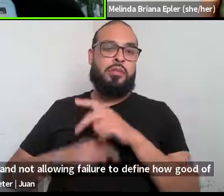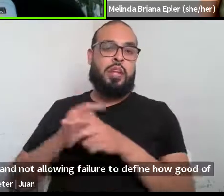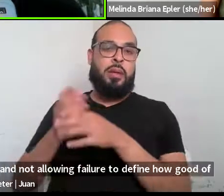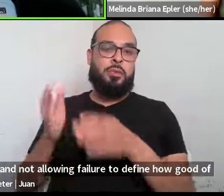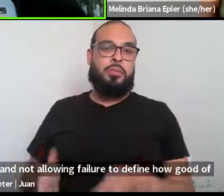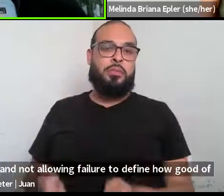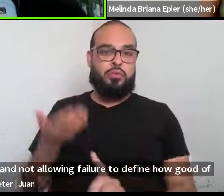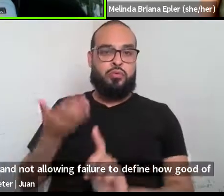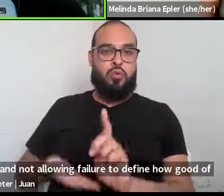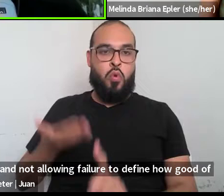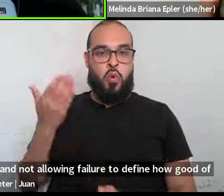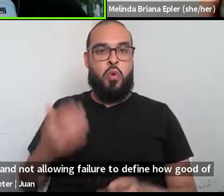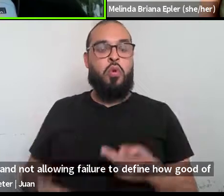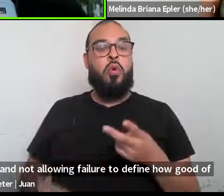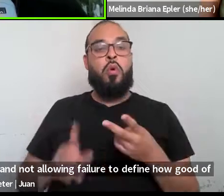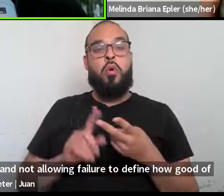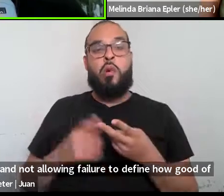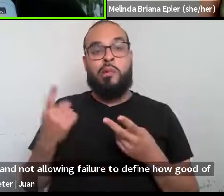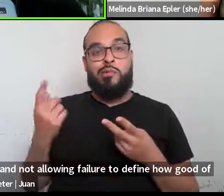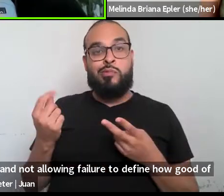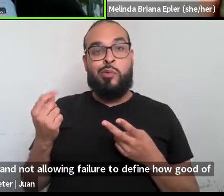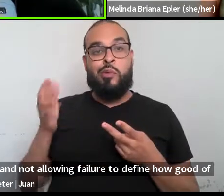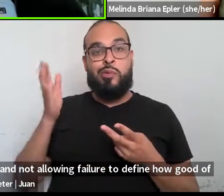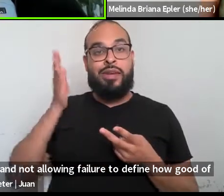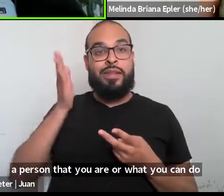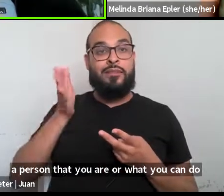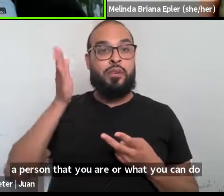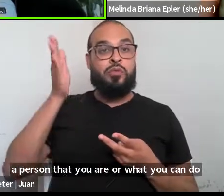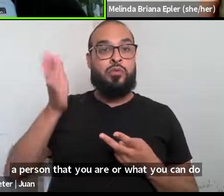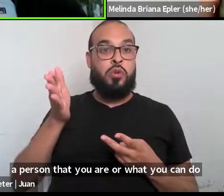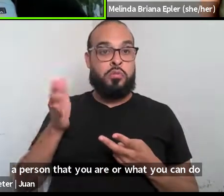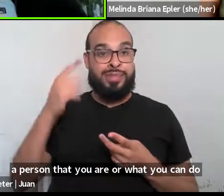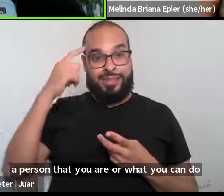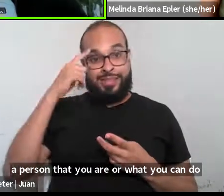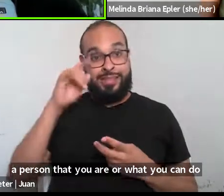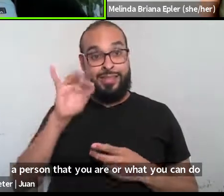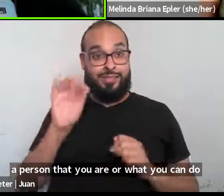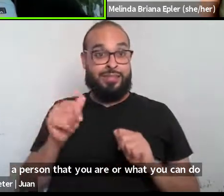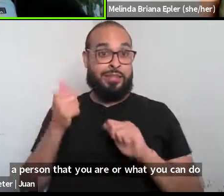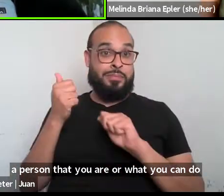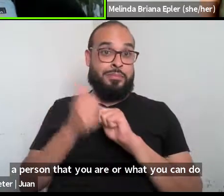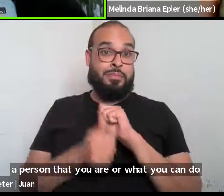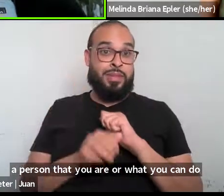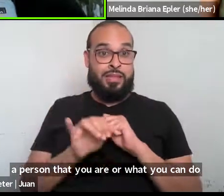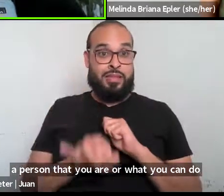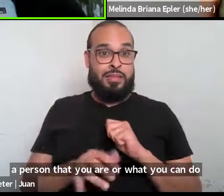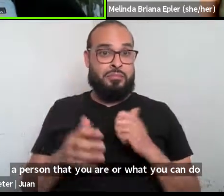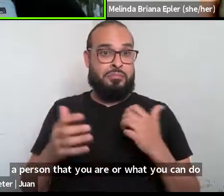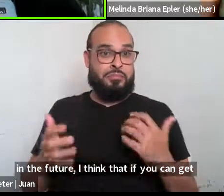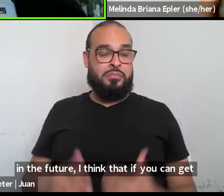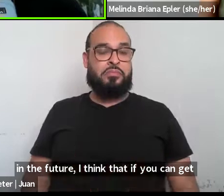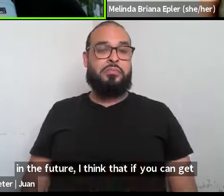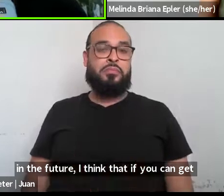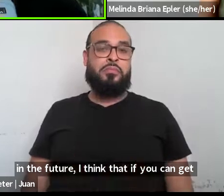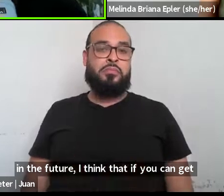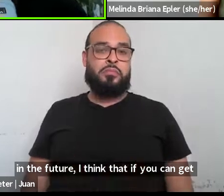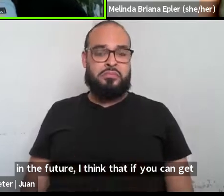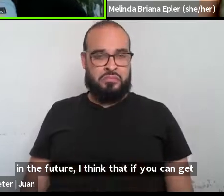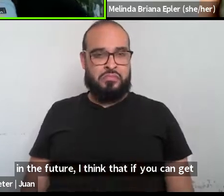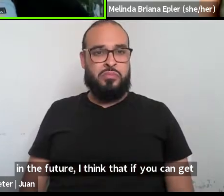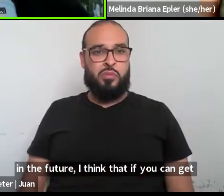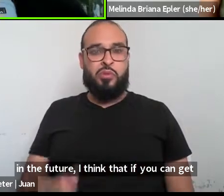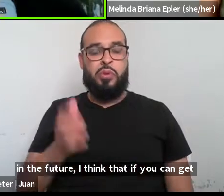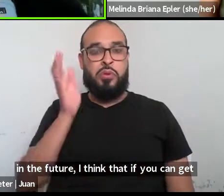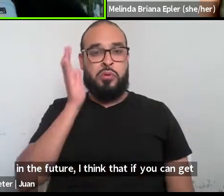or what you can do in the future, I think that if you can get past that, I think that you will